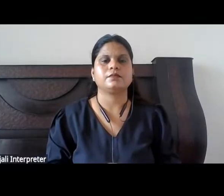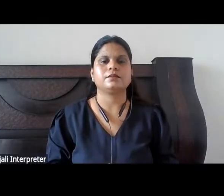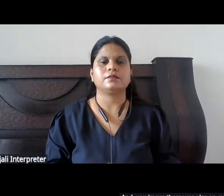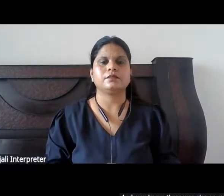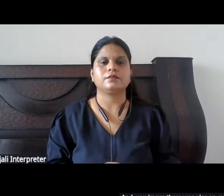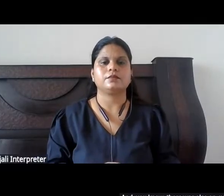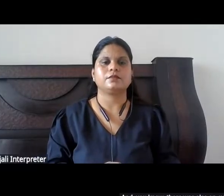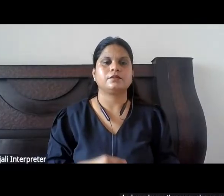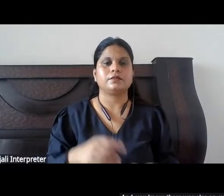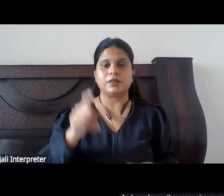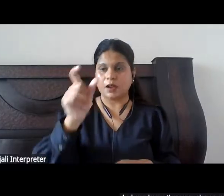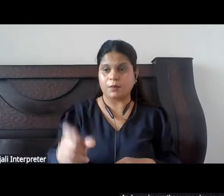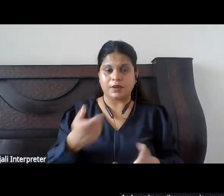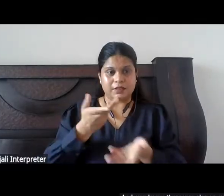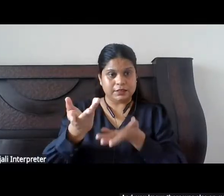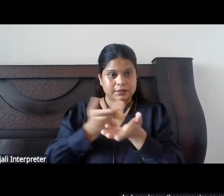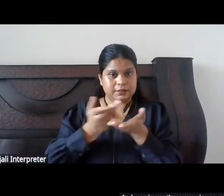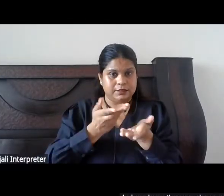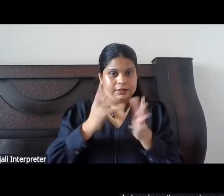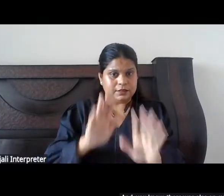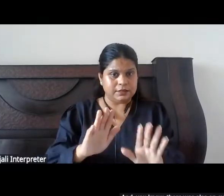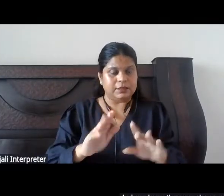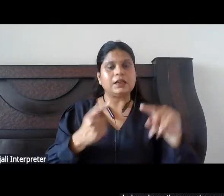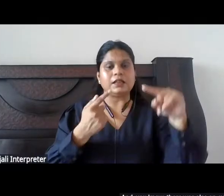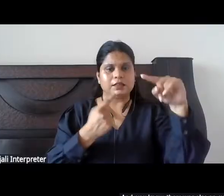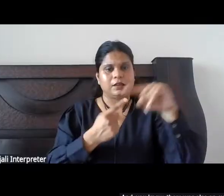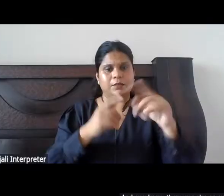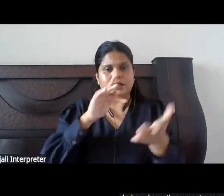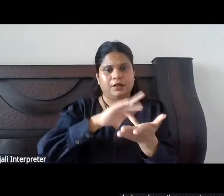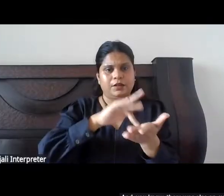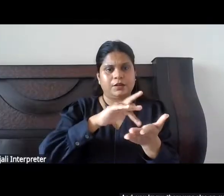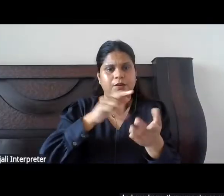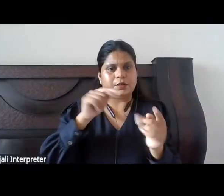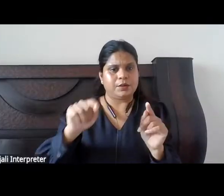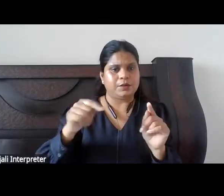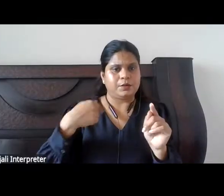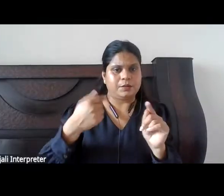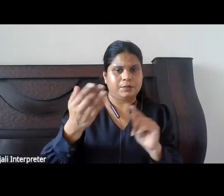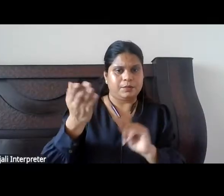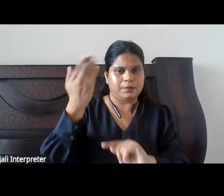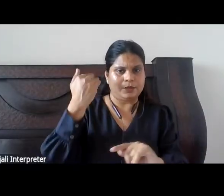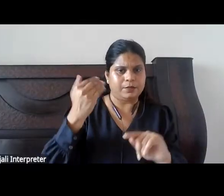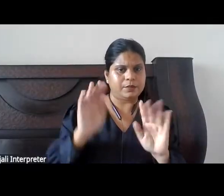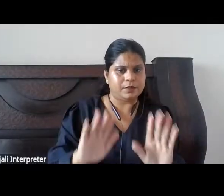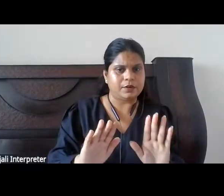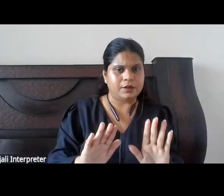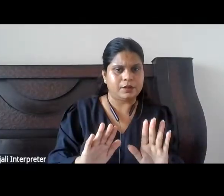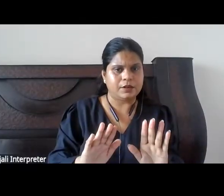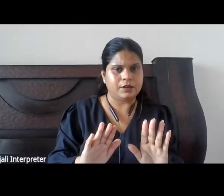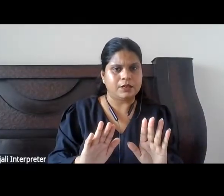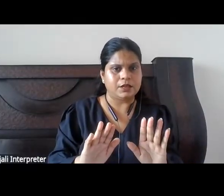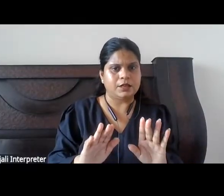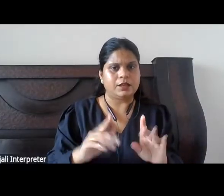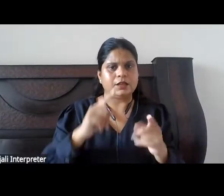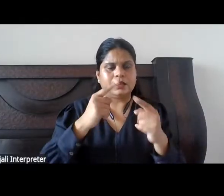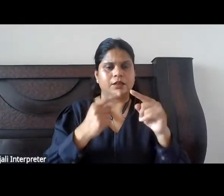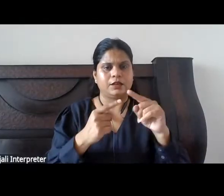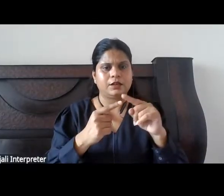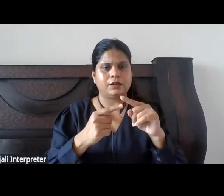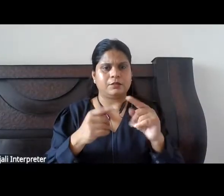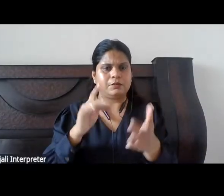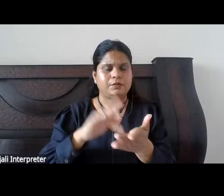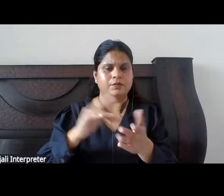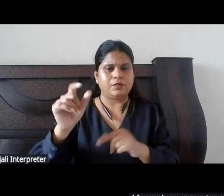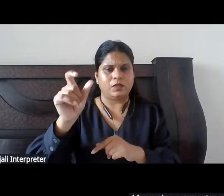discussing with the enumerators in Tamil Nadu. A few enumerators were attacked in our local districts like